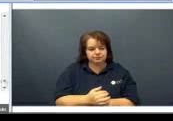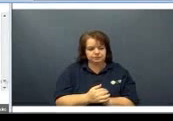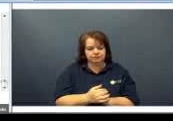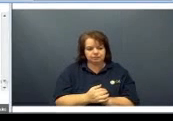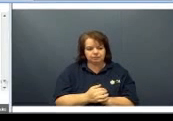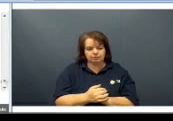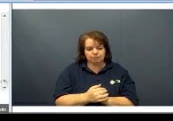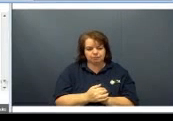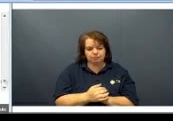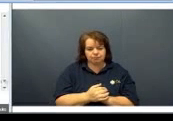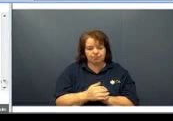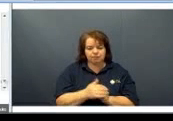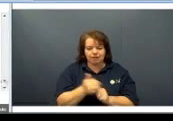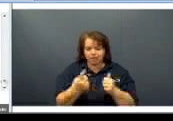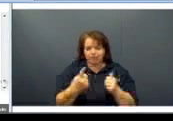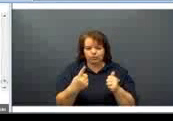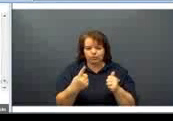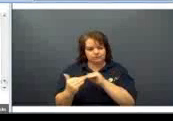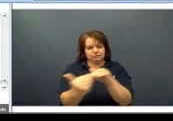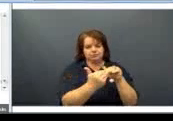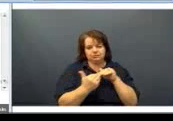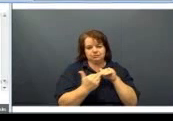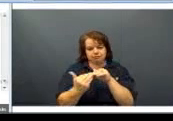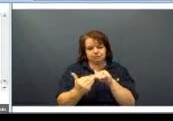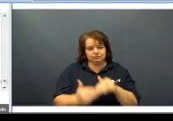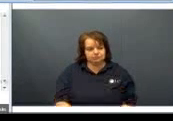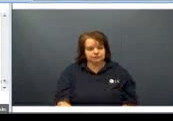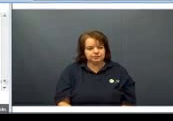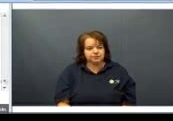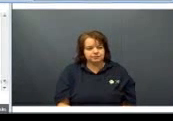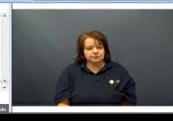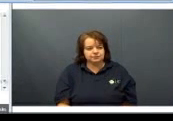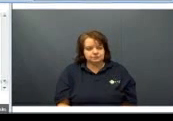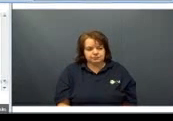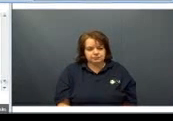thought, so that everyone has an even playing field.